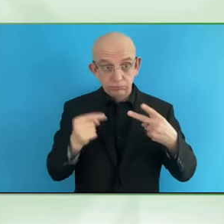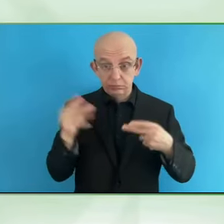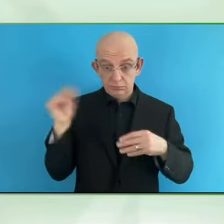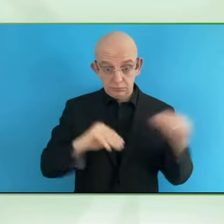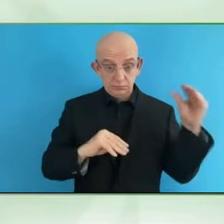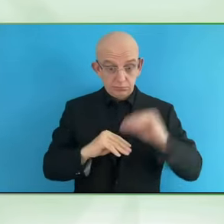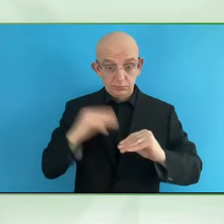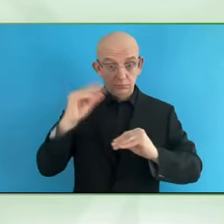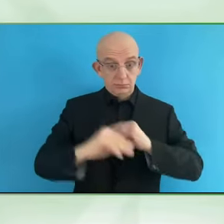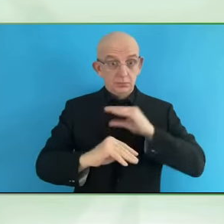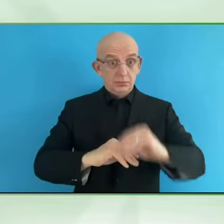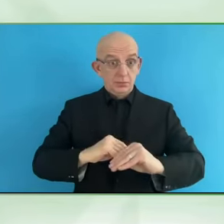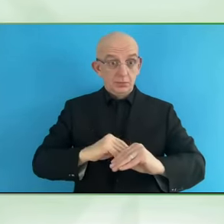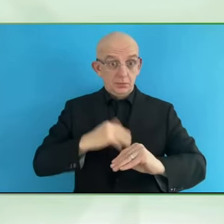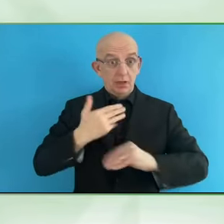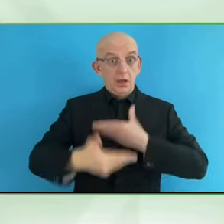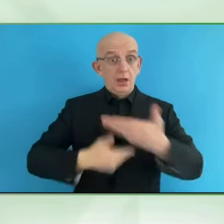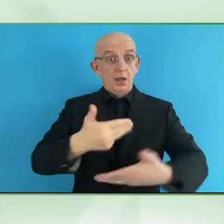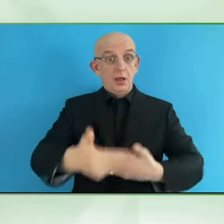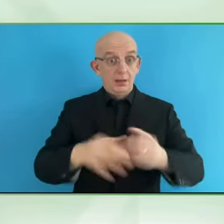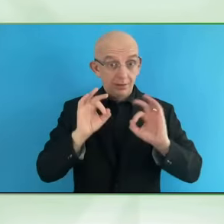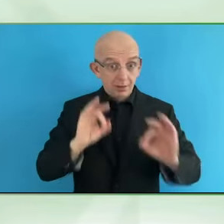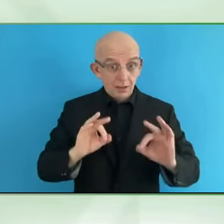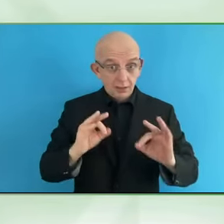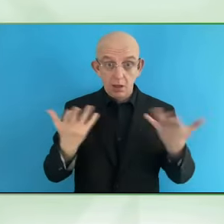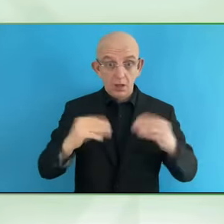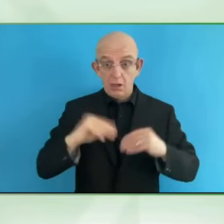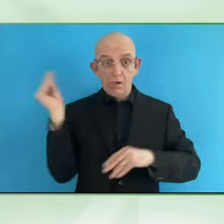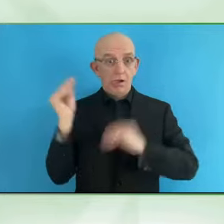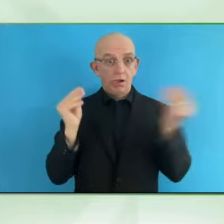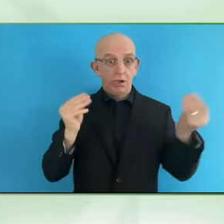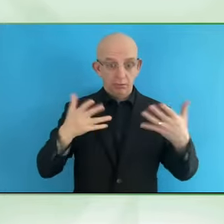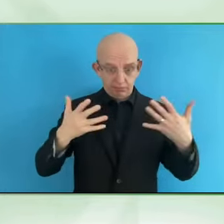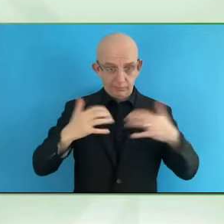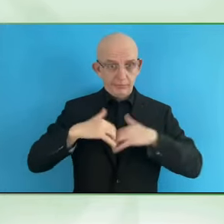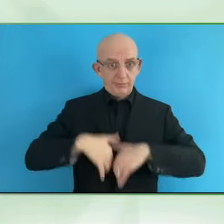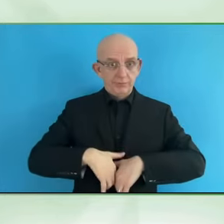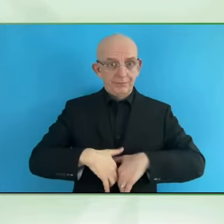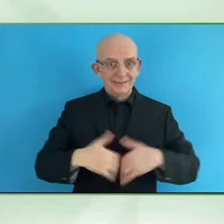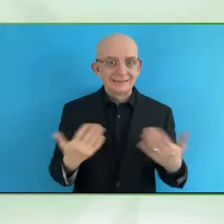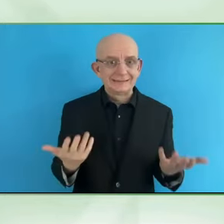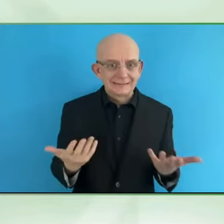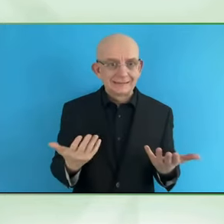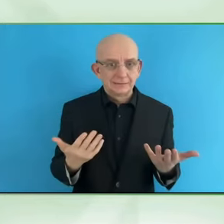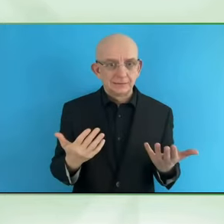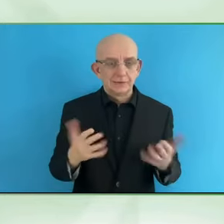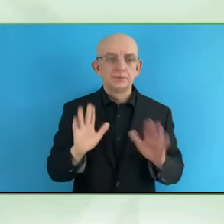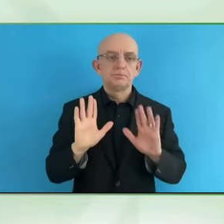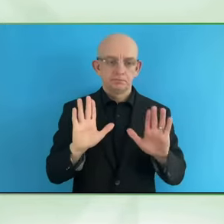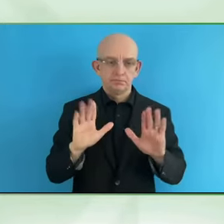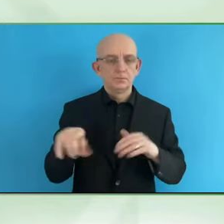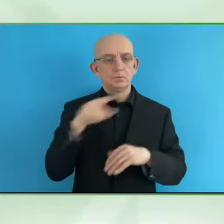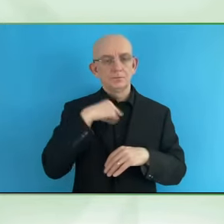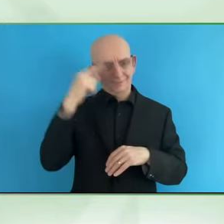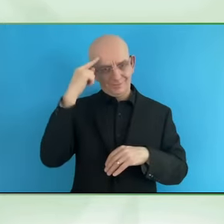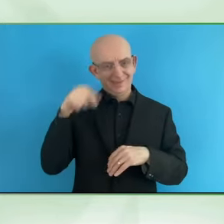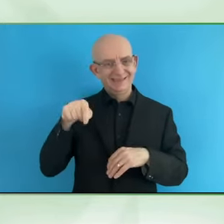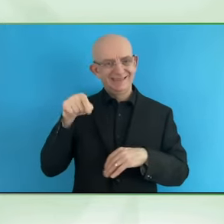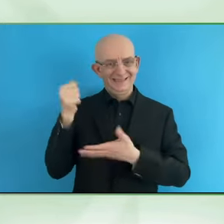to a research piece that is a little old now. I think, Margarita, you might want to correct me, but I think it dates